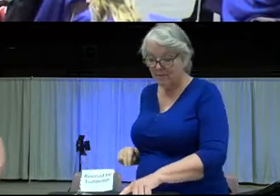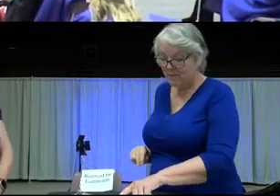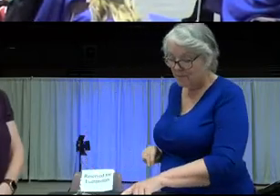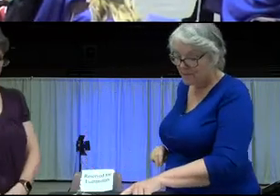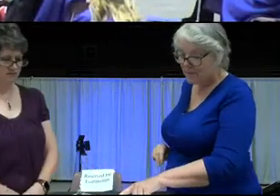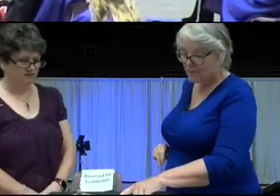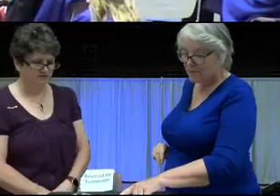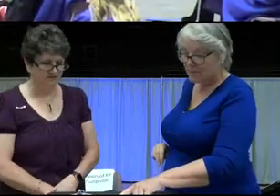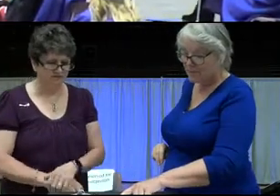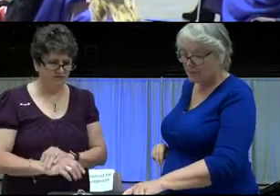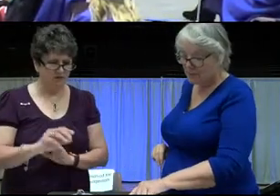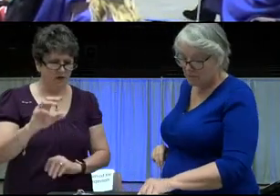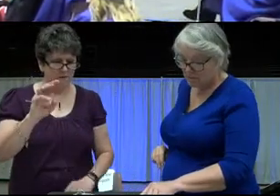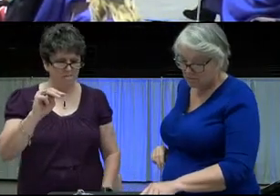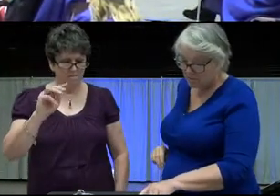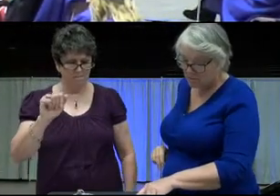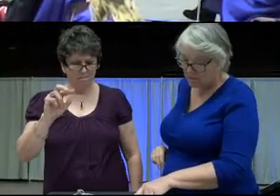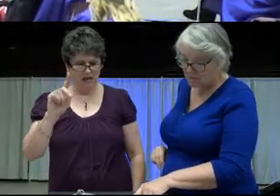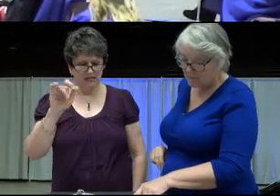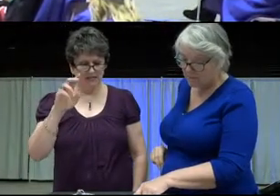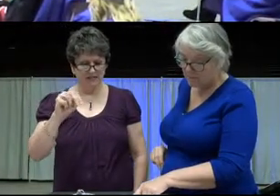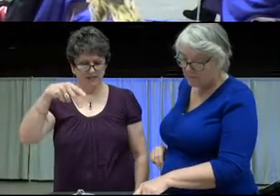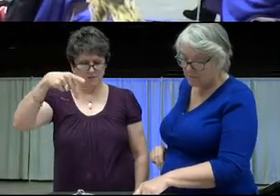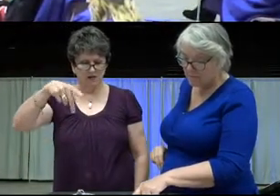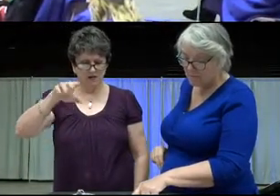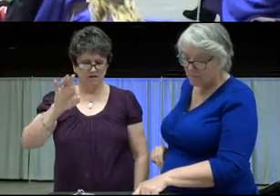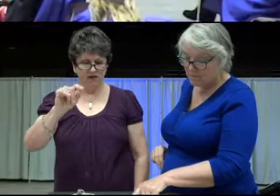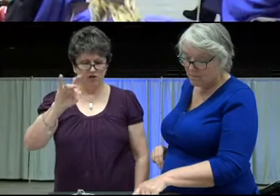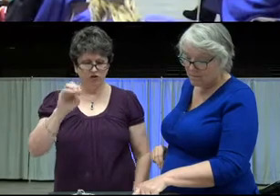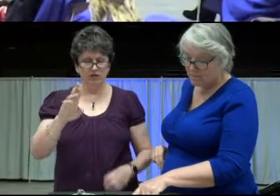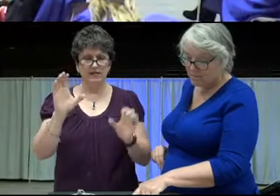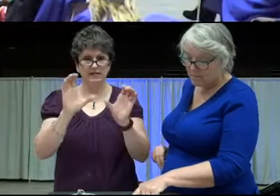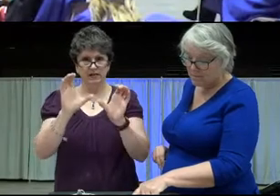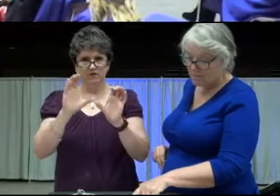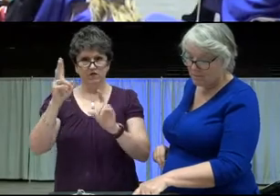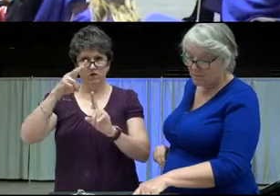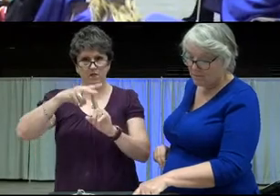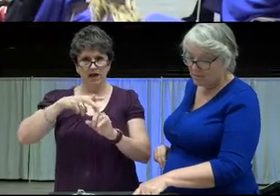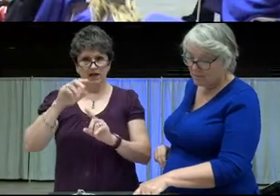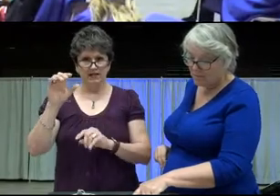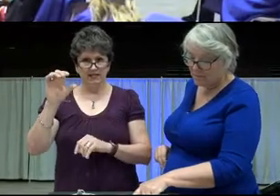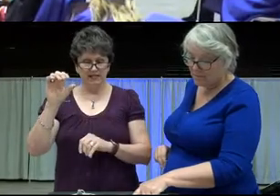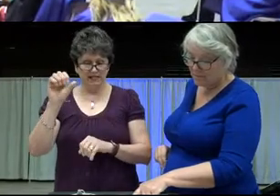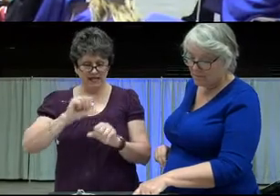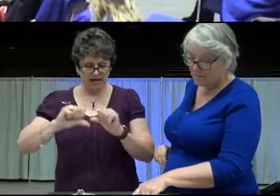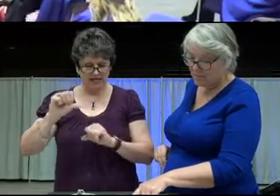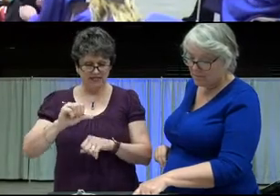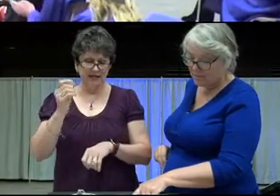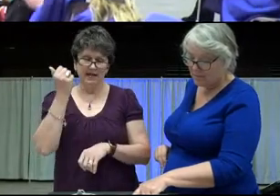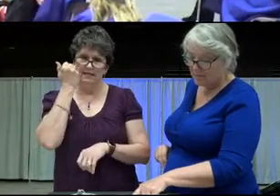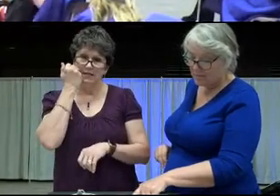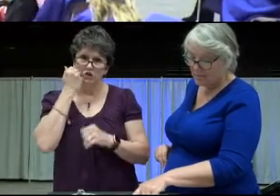Madison P. Fetters, Certificate of Applied Science, dental assistant.